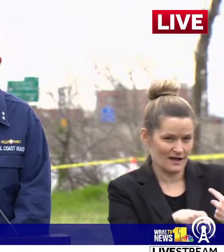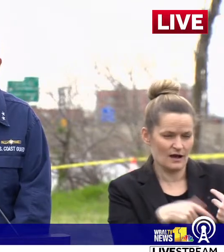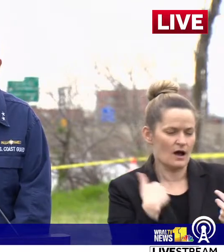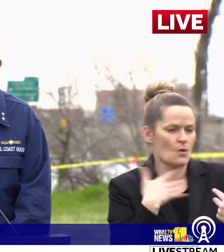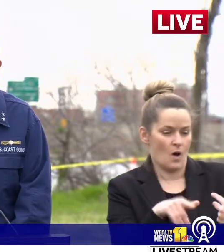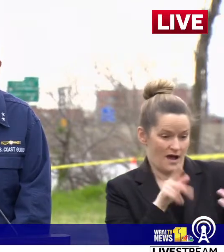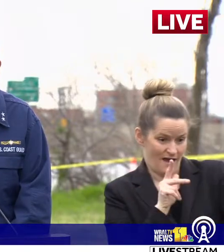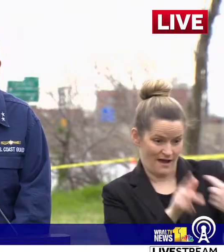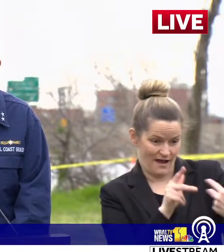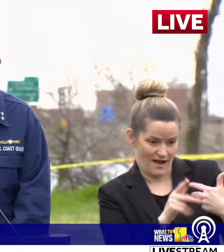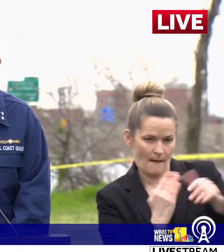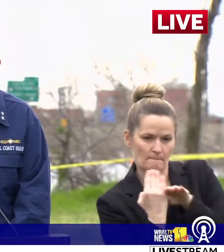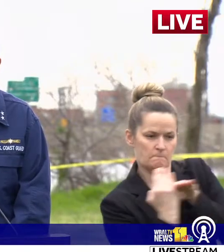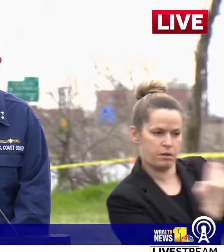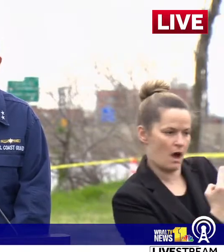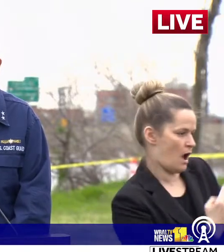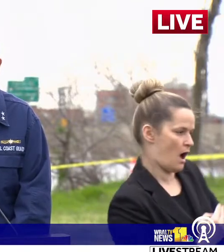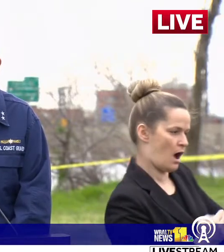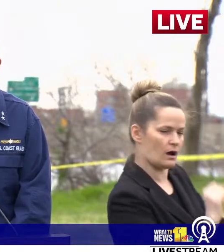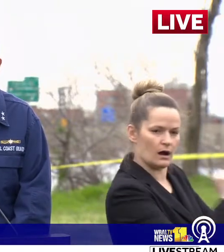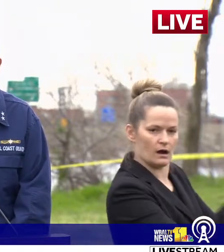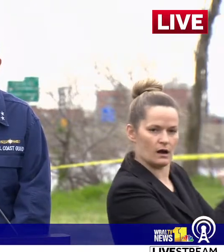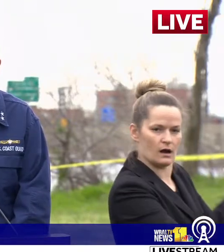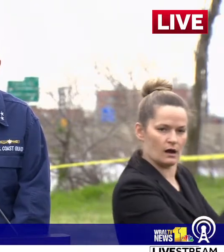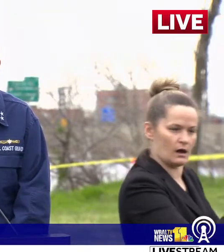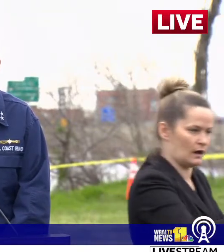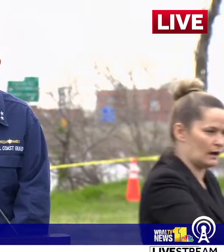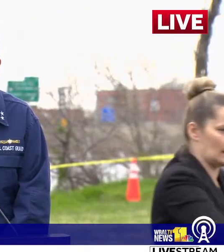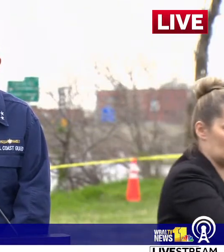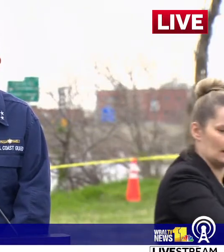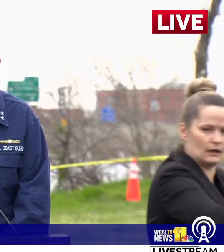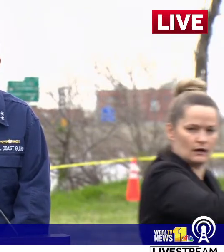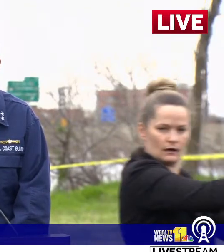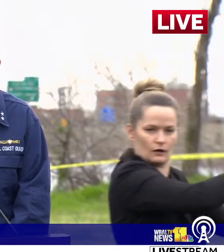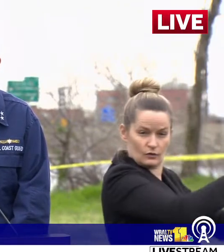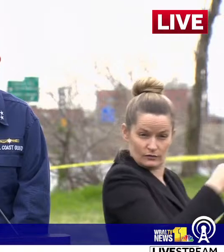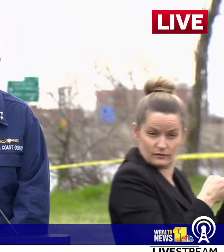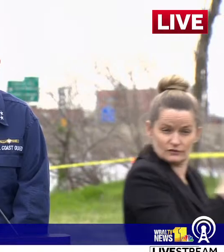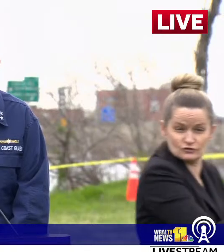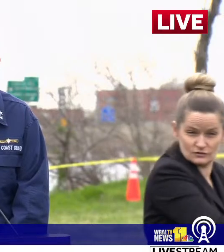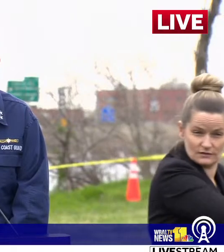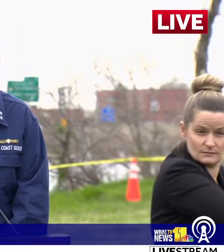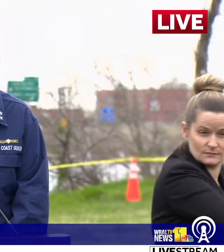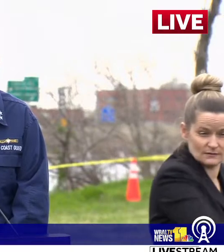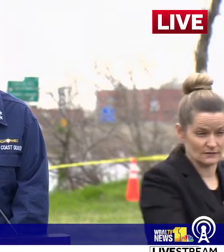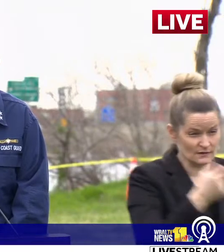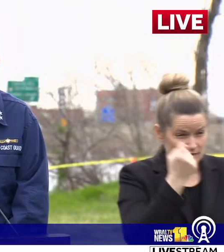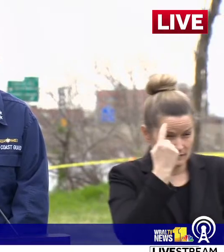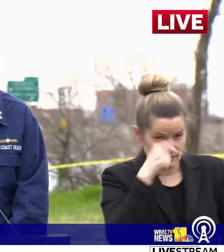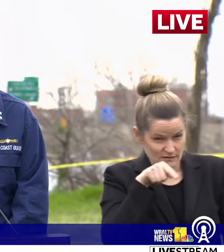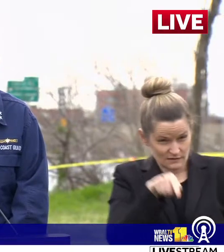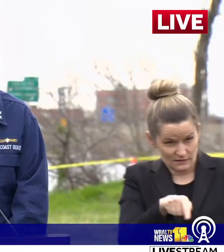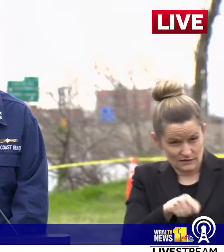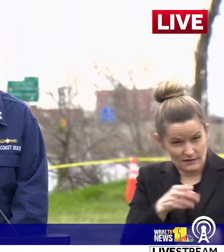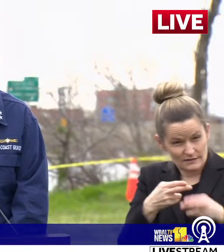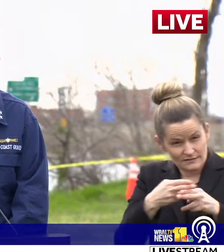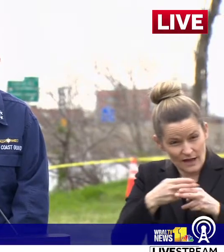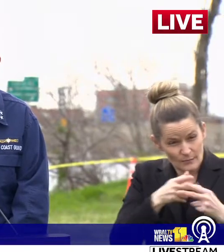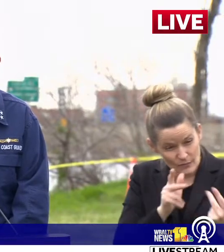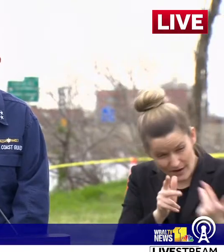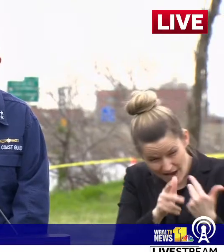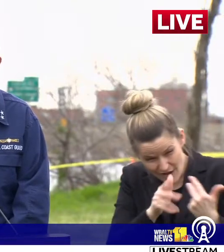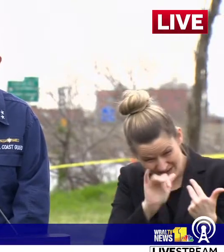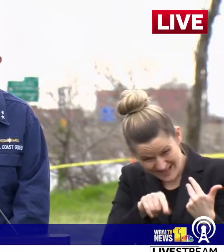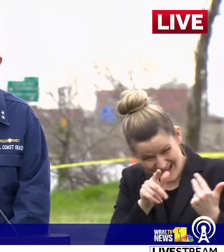channel. That's our priority. But if we can open up another one that will help the economy here and move